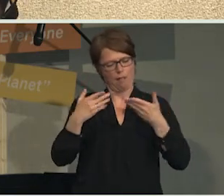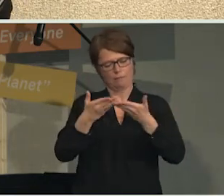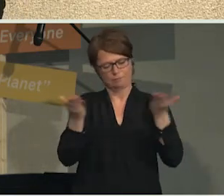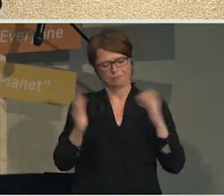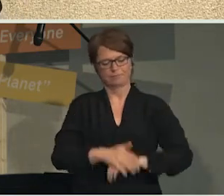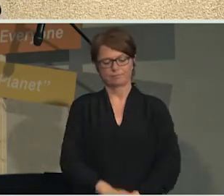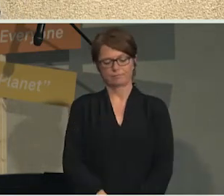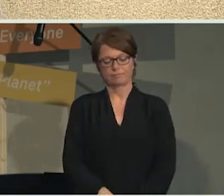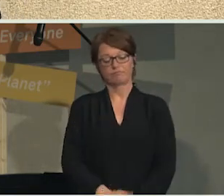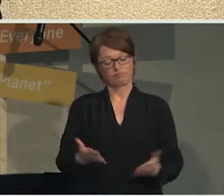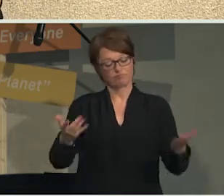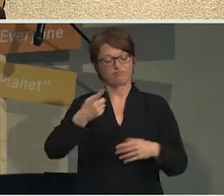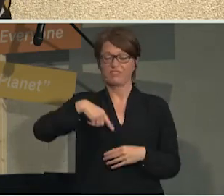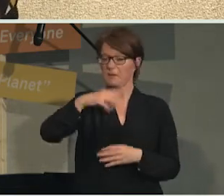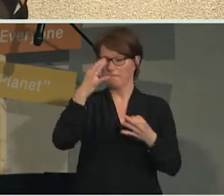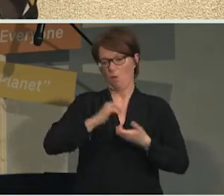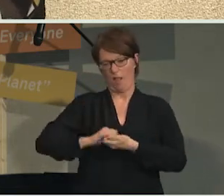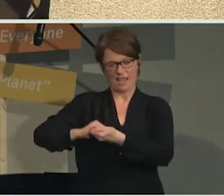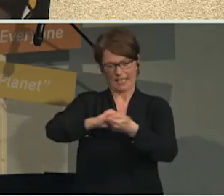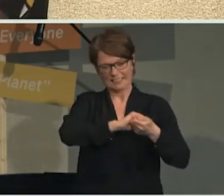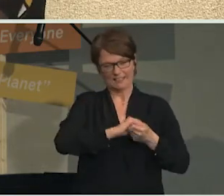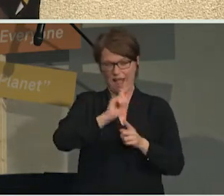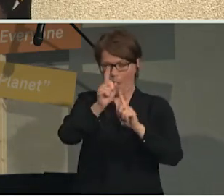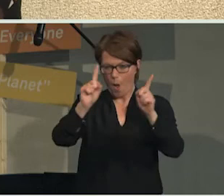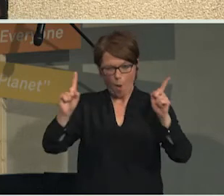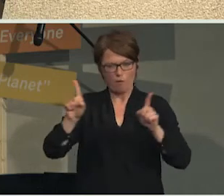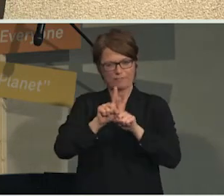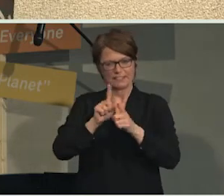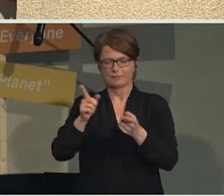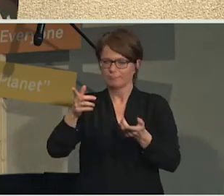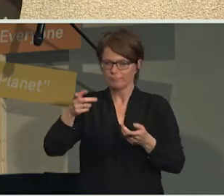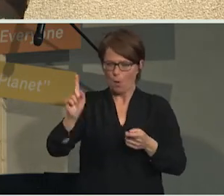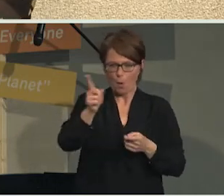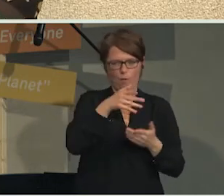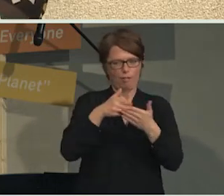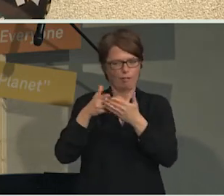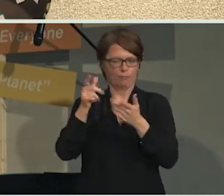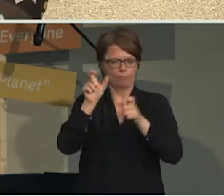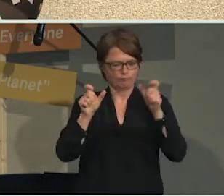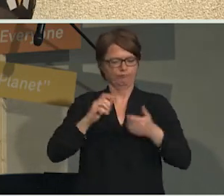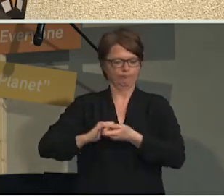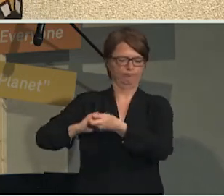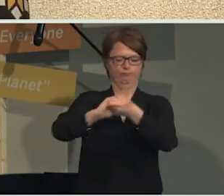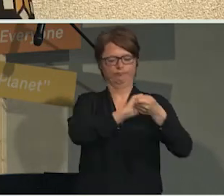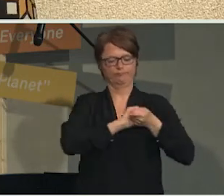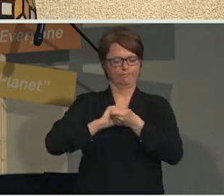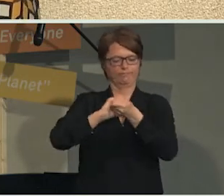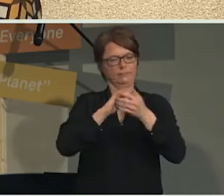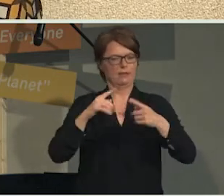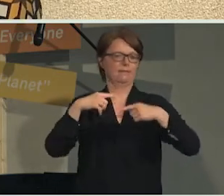berücksichtigenden Identitätsbegriff. Do you have a translation? Wir brauchen Solidarität. Wir